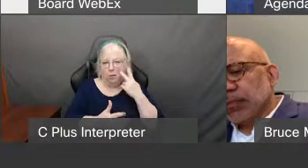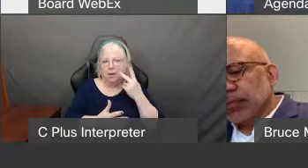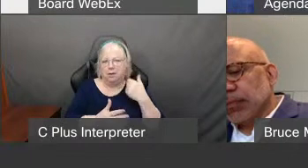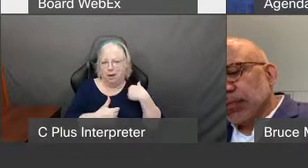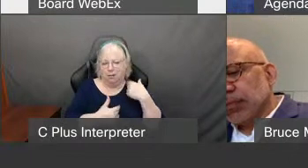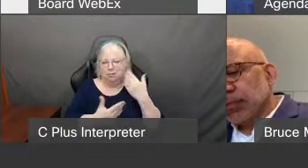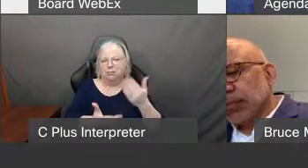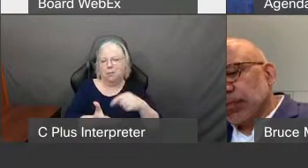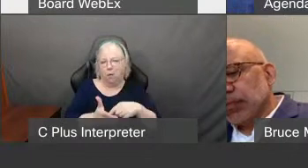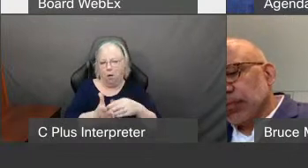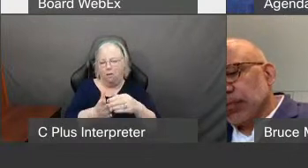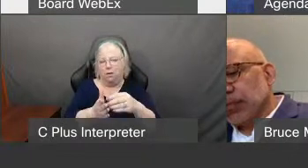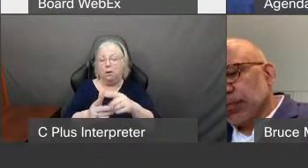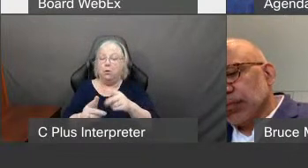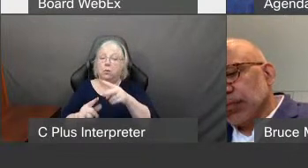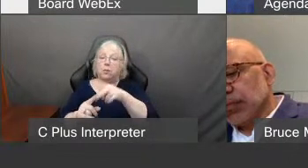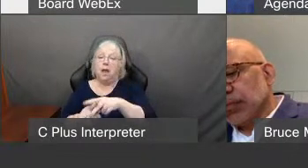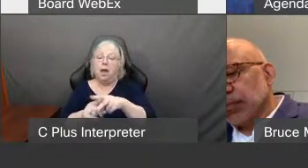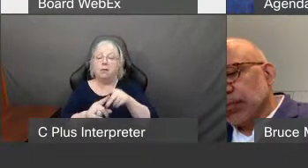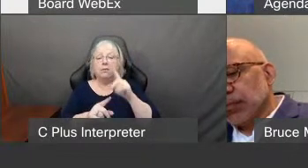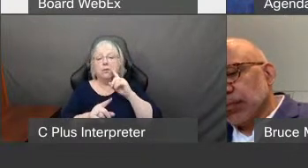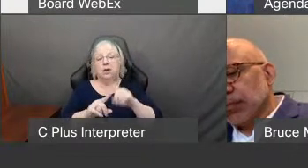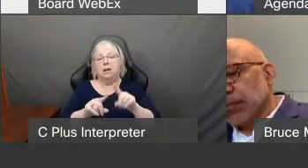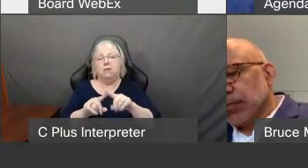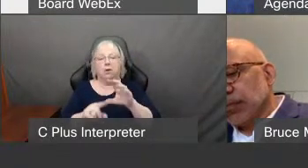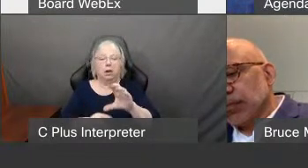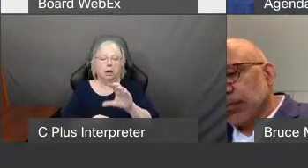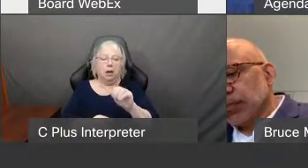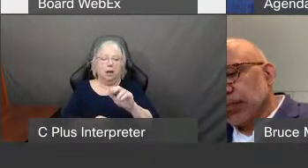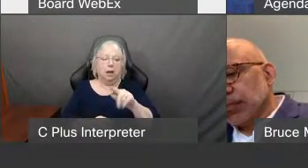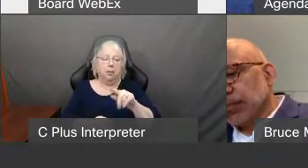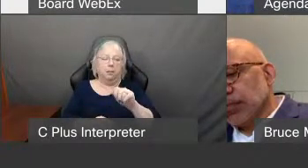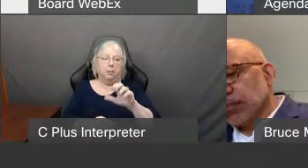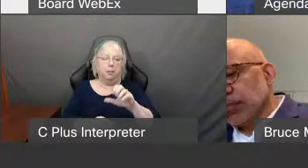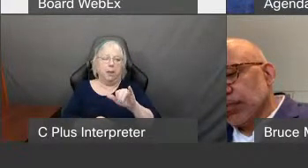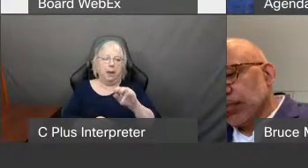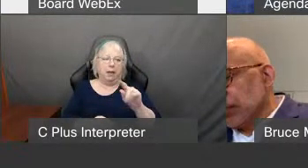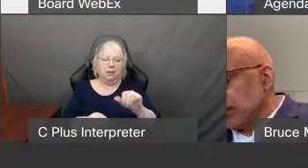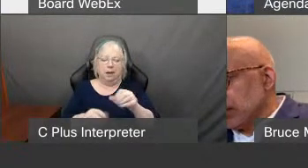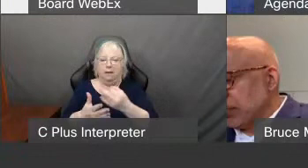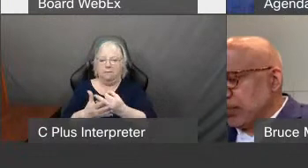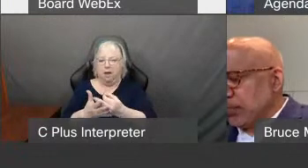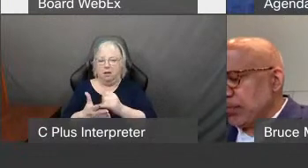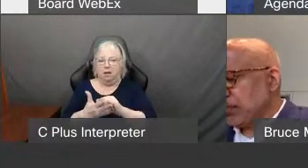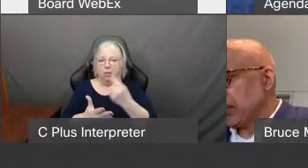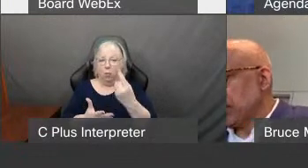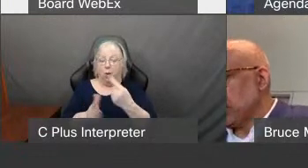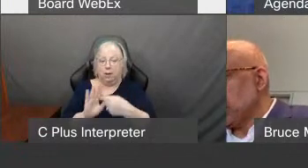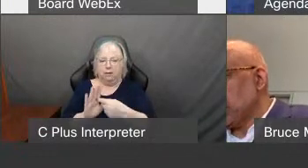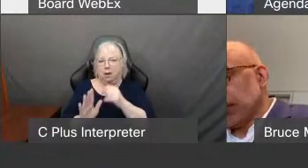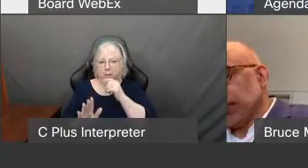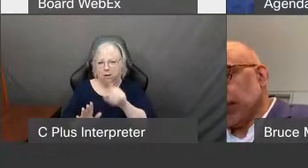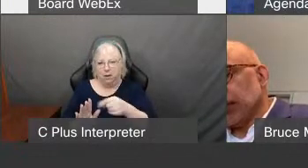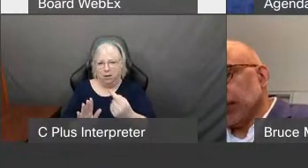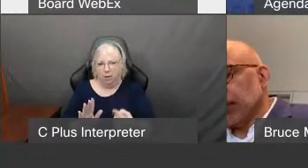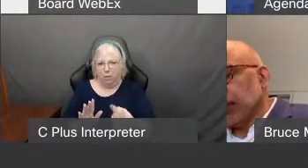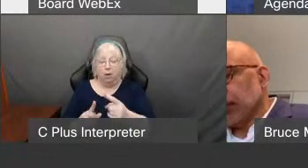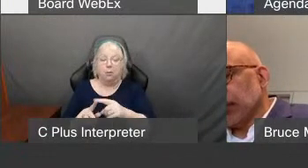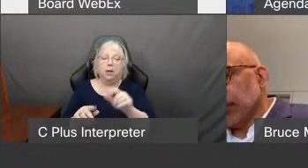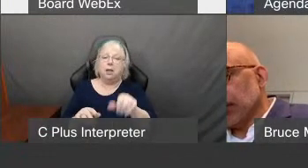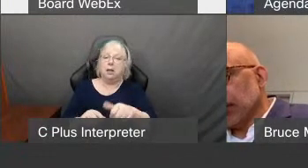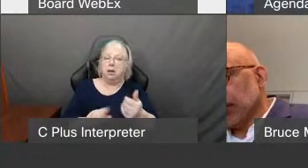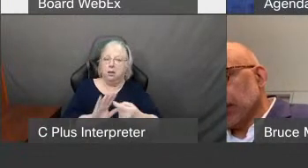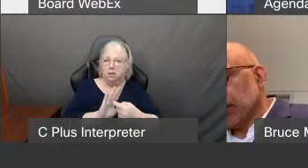along to apply for different capacity funds from that standpoint. That's one example, not the only example. But another example